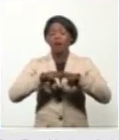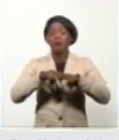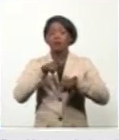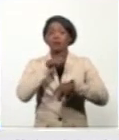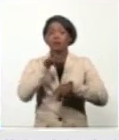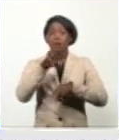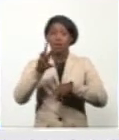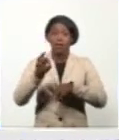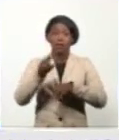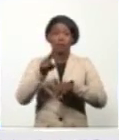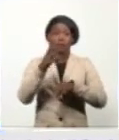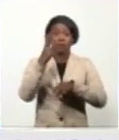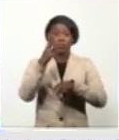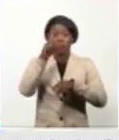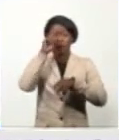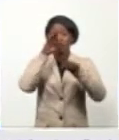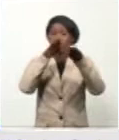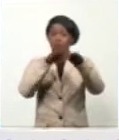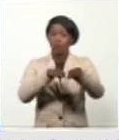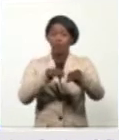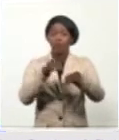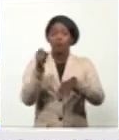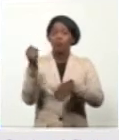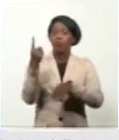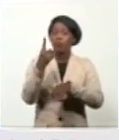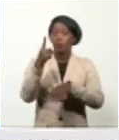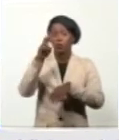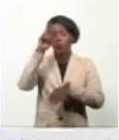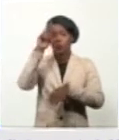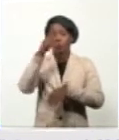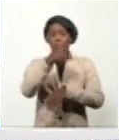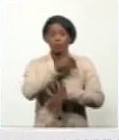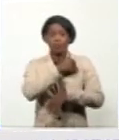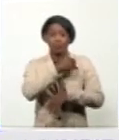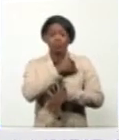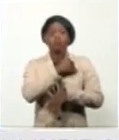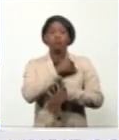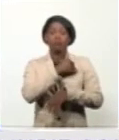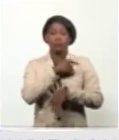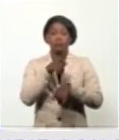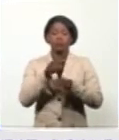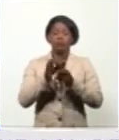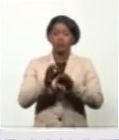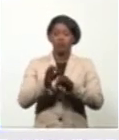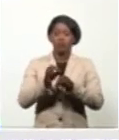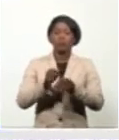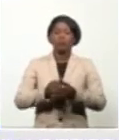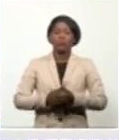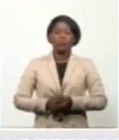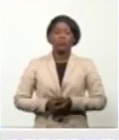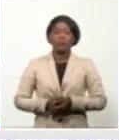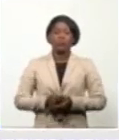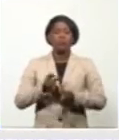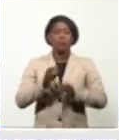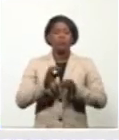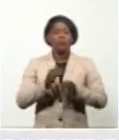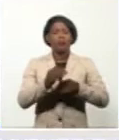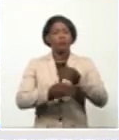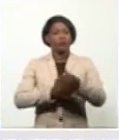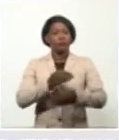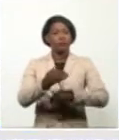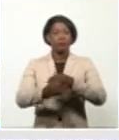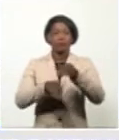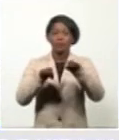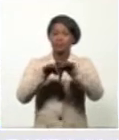serious patients. 3 of them are admitted to the Salvador Allende Hospital in Havana, and another one is admitted to the Mario Muñoz